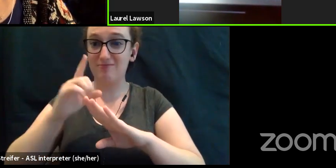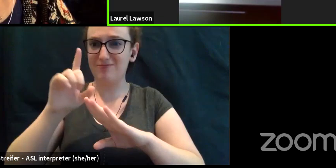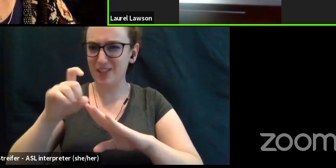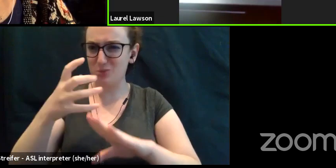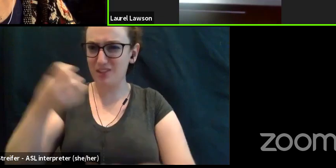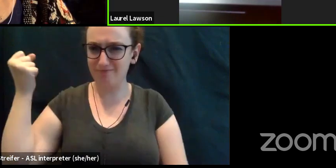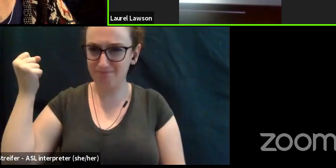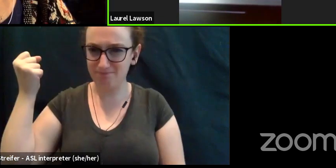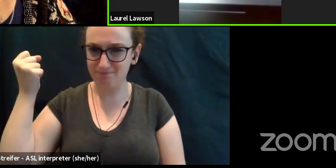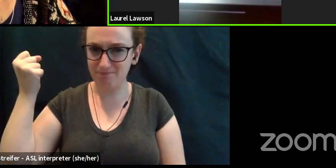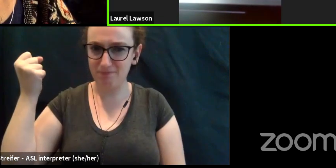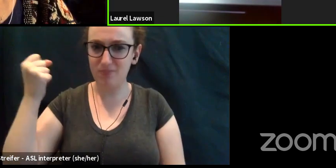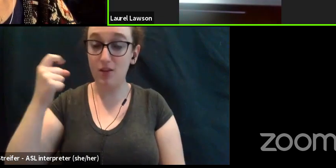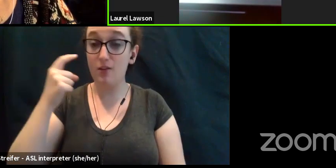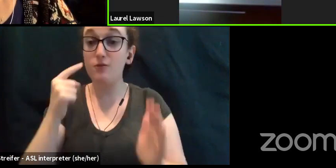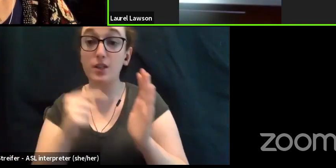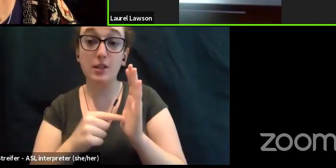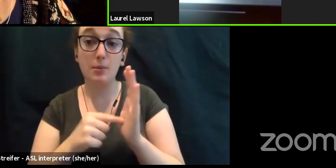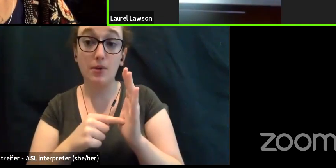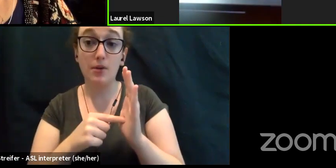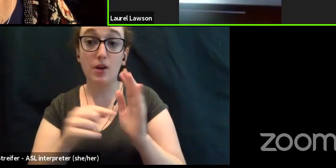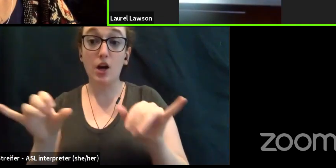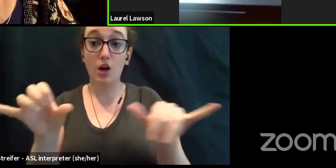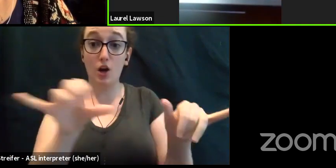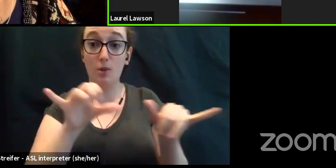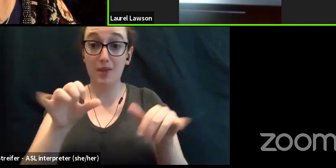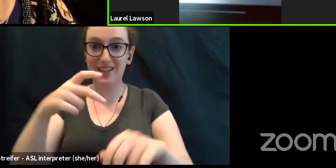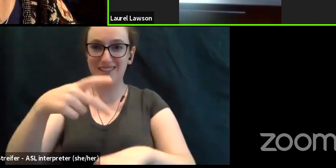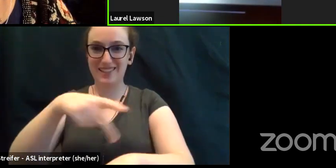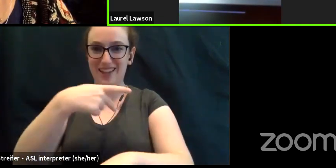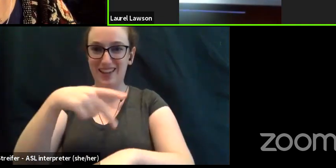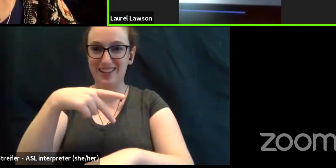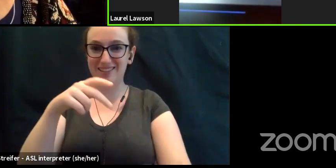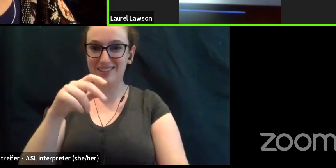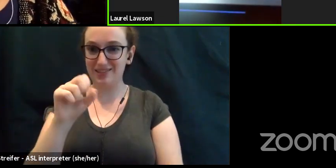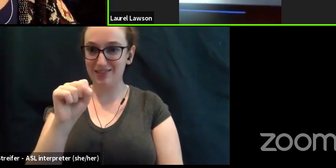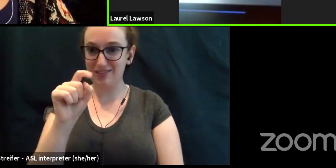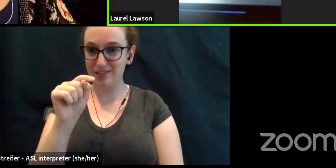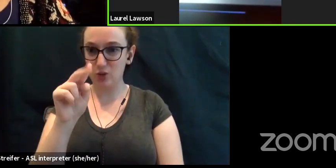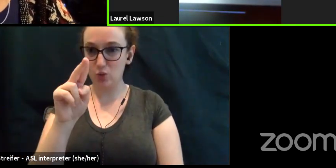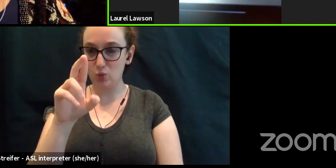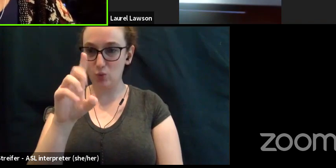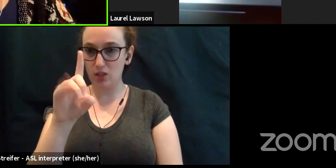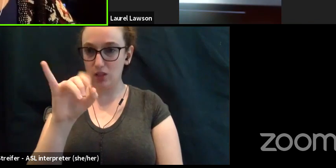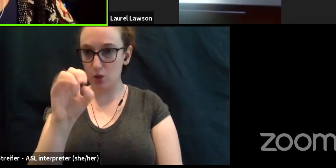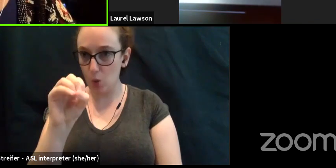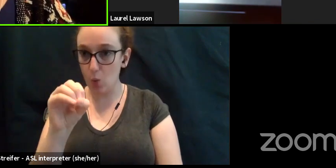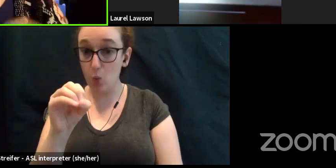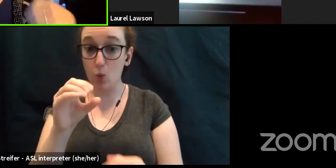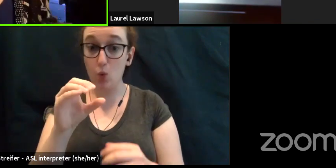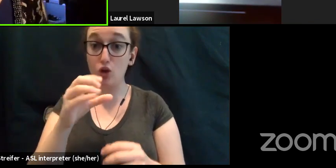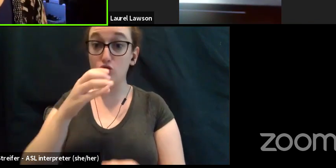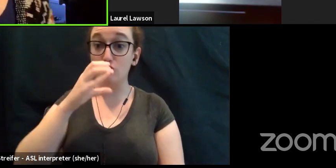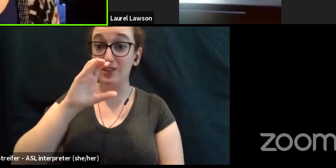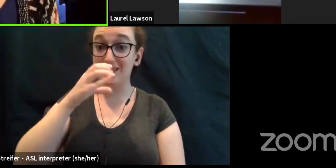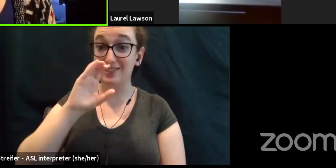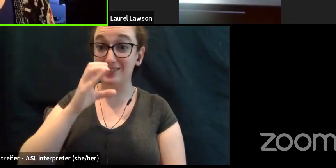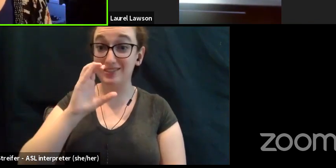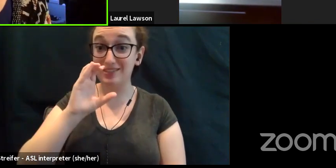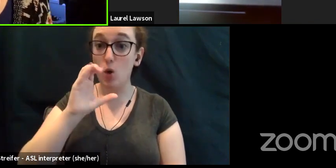example, common in dance studios is that you're not allowed to have anything but water in a studio. Yep. common to stages as